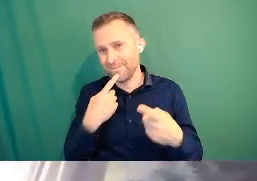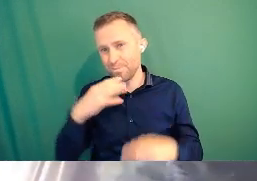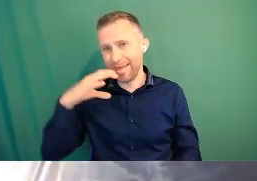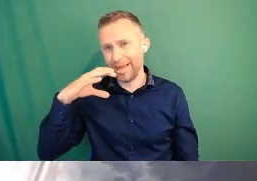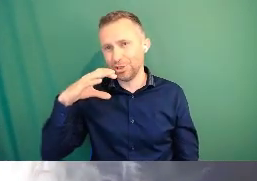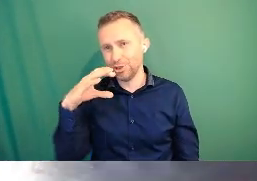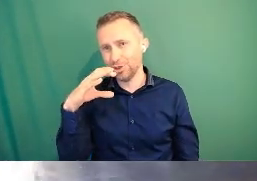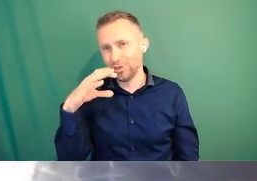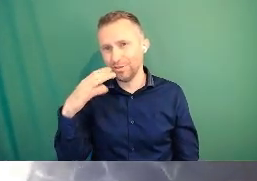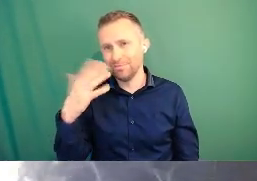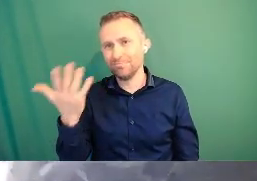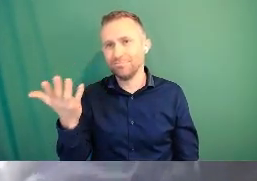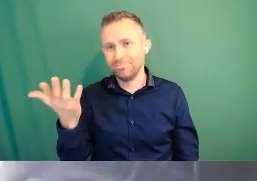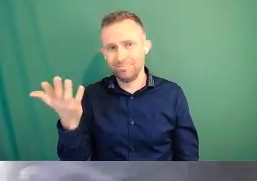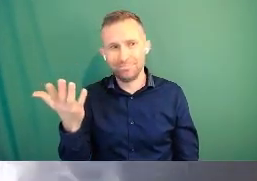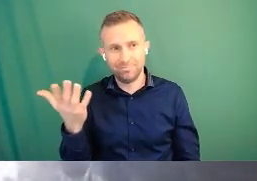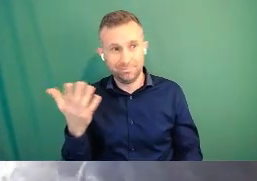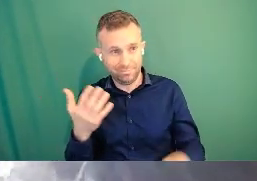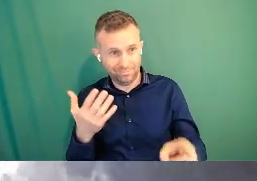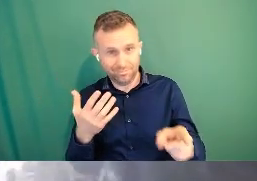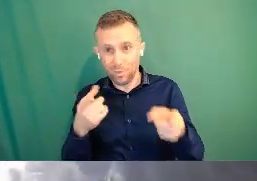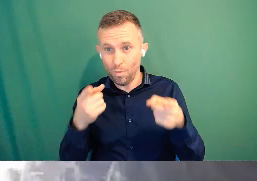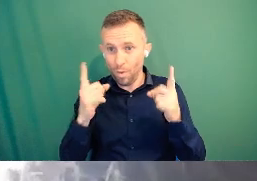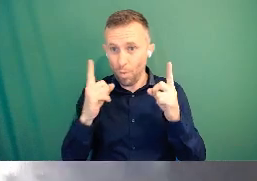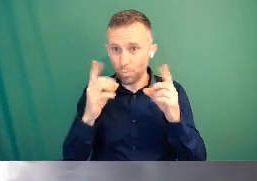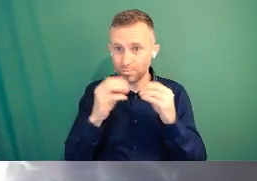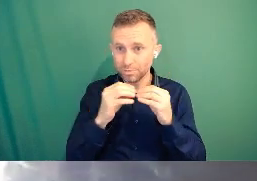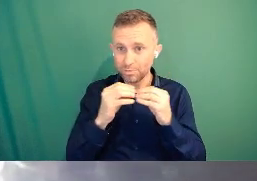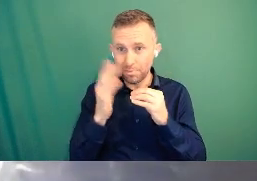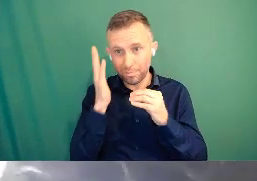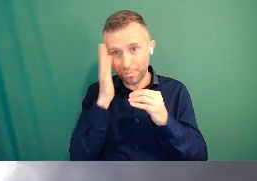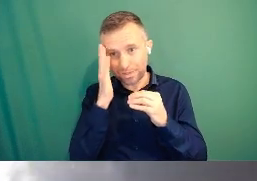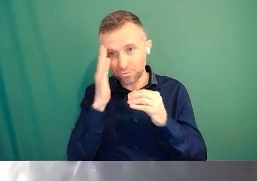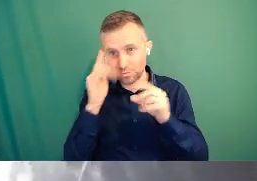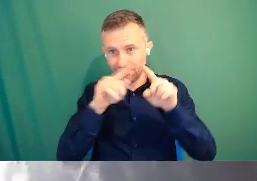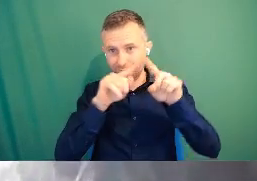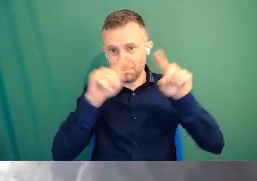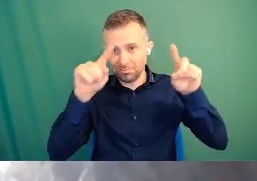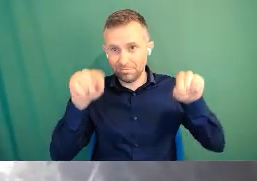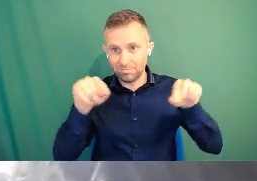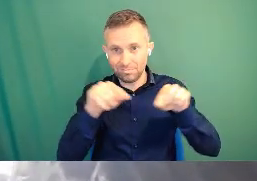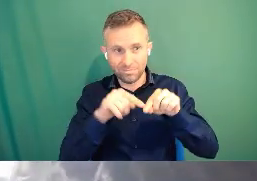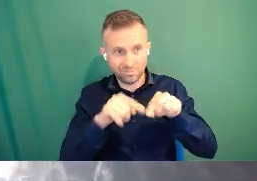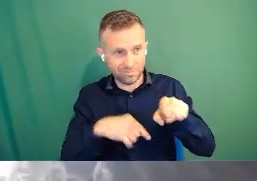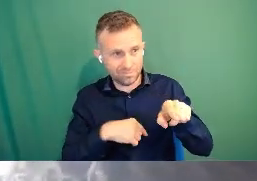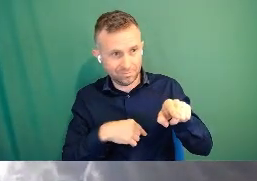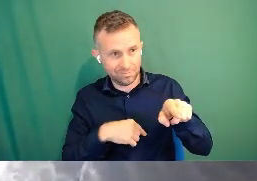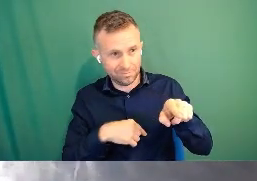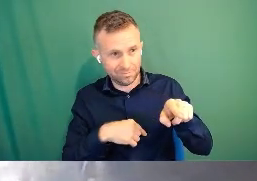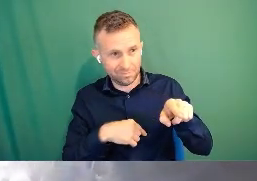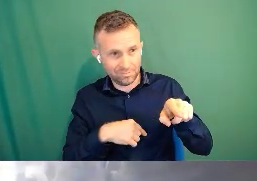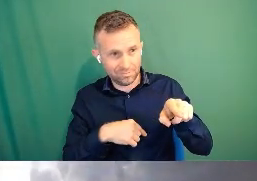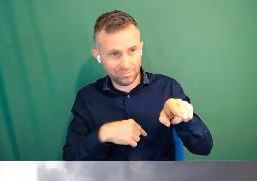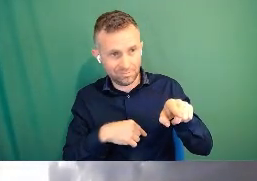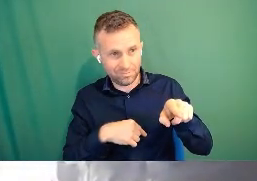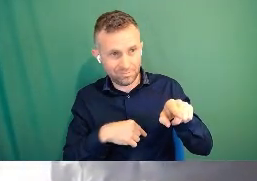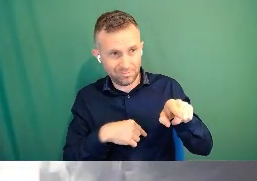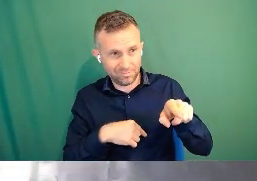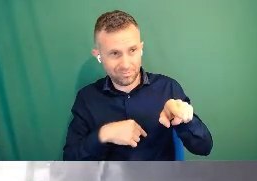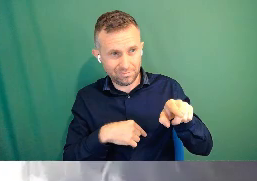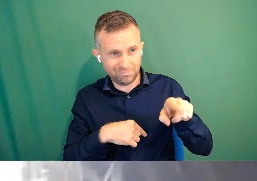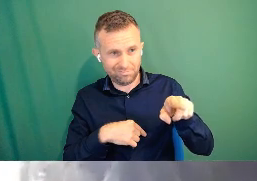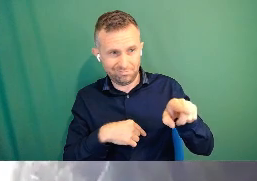is a lot of information in there, along with pictures. So that's Lord Bute's bedroom, a picture of that one there that you can see.